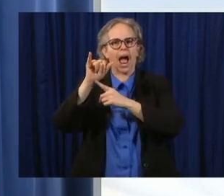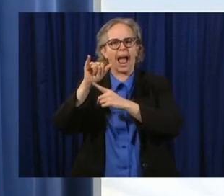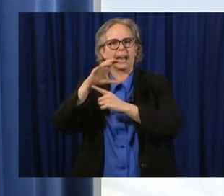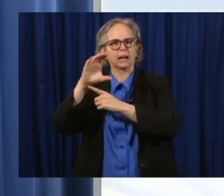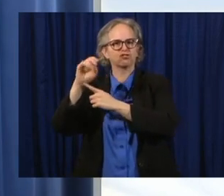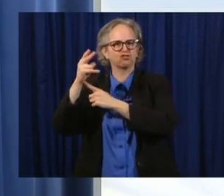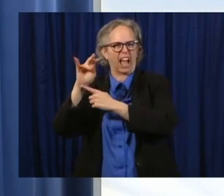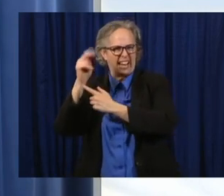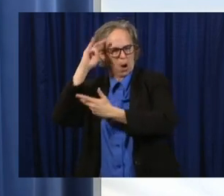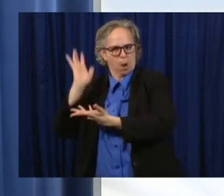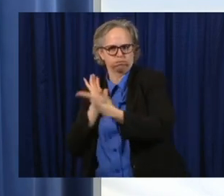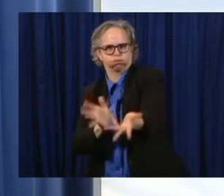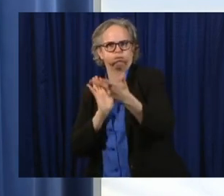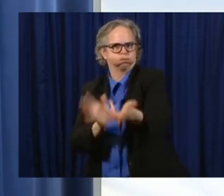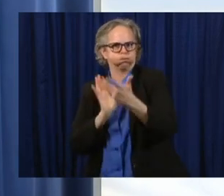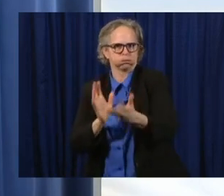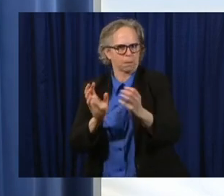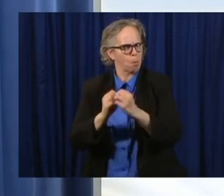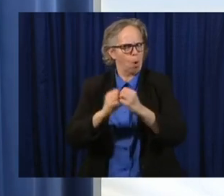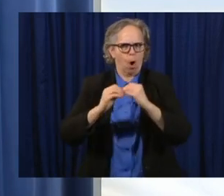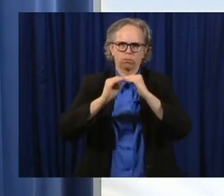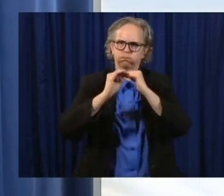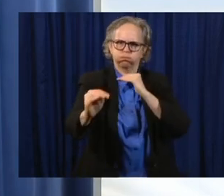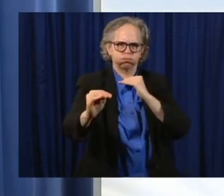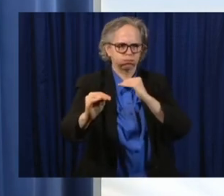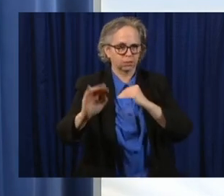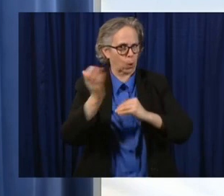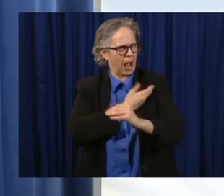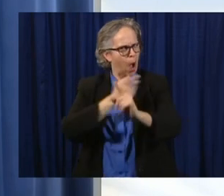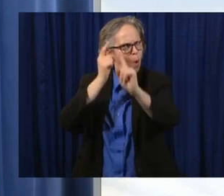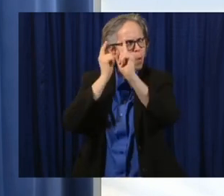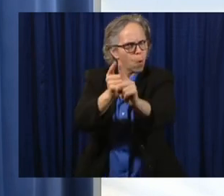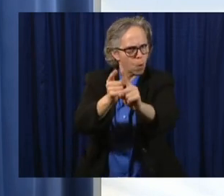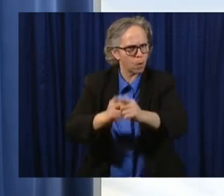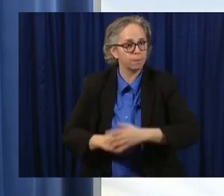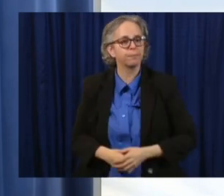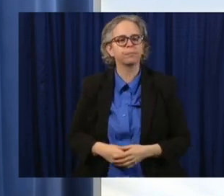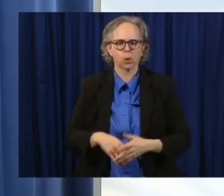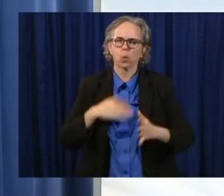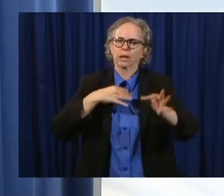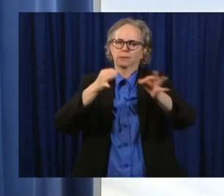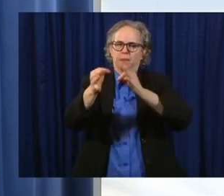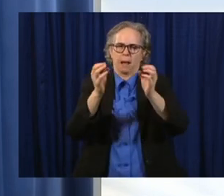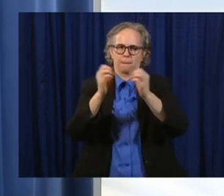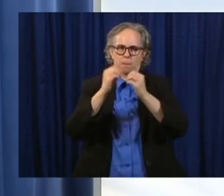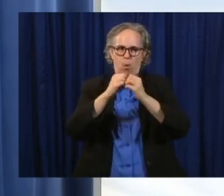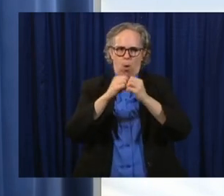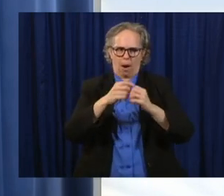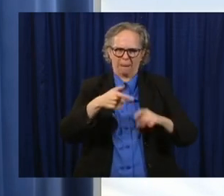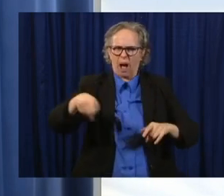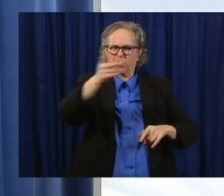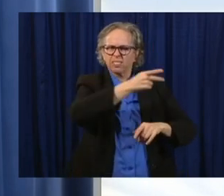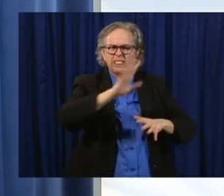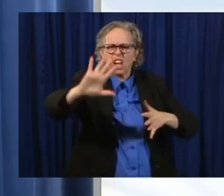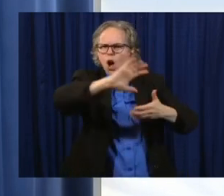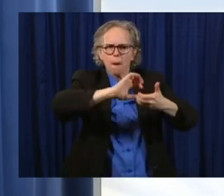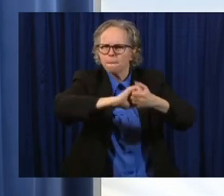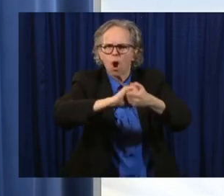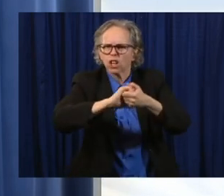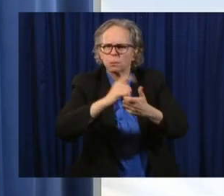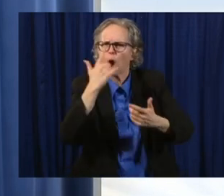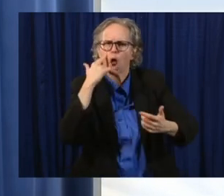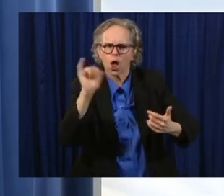new partnership and the swabs will end up allowing us to do. Beginning this coming